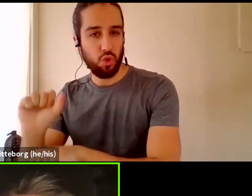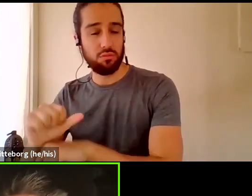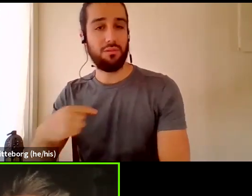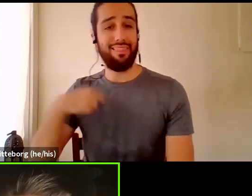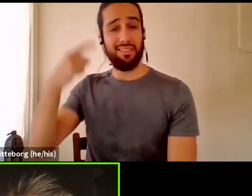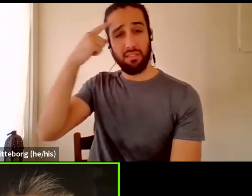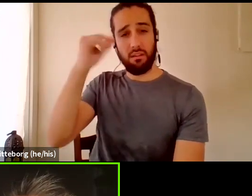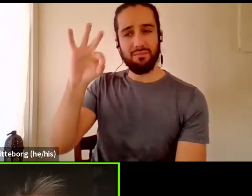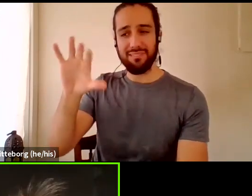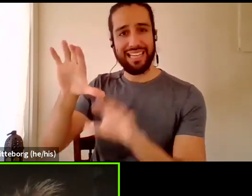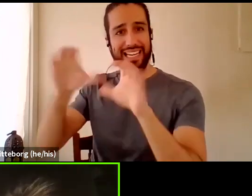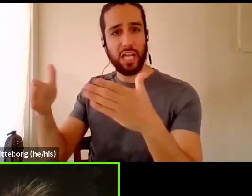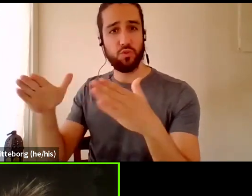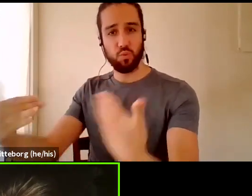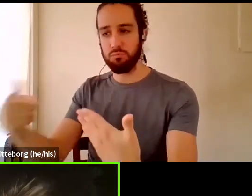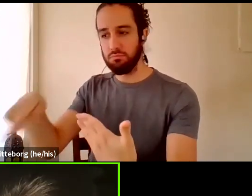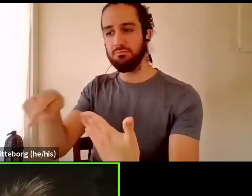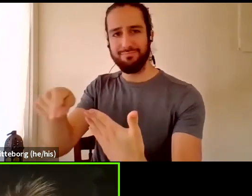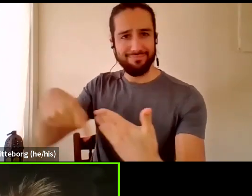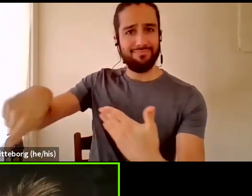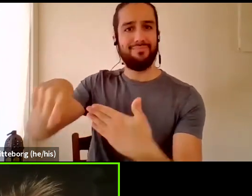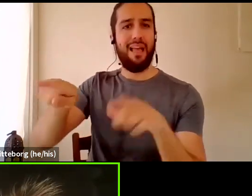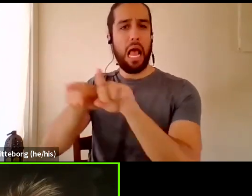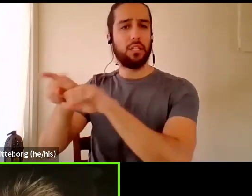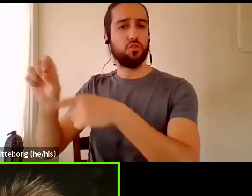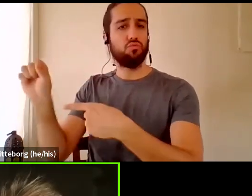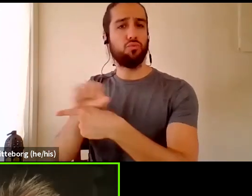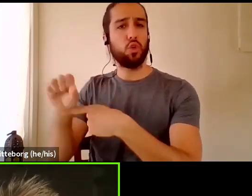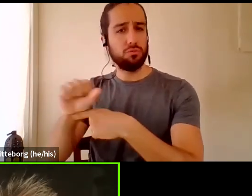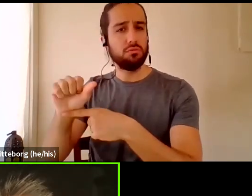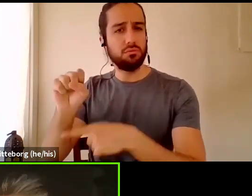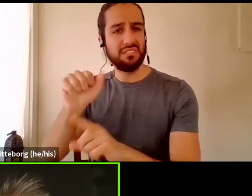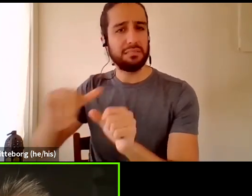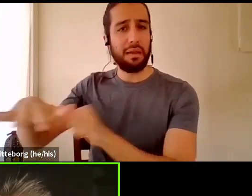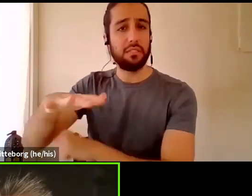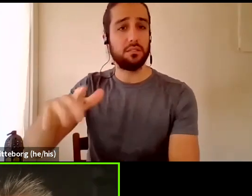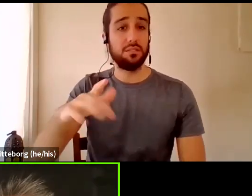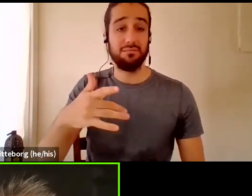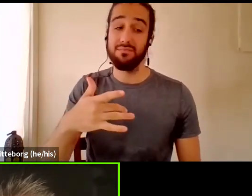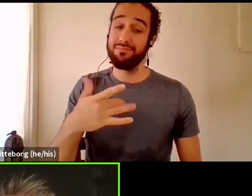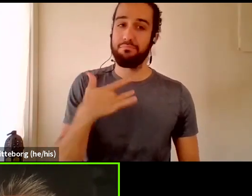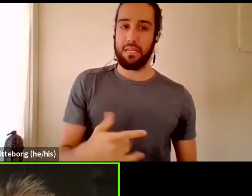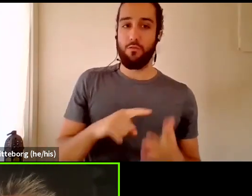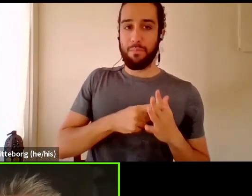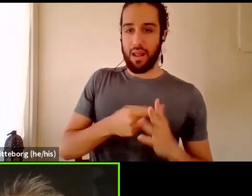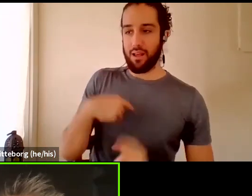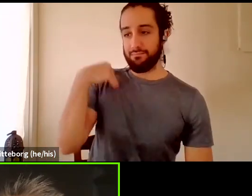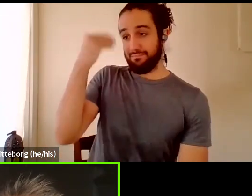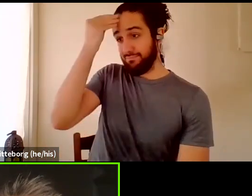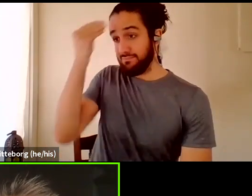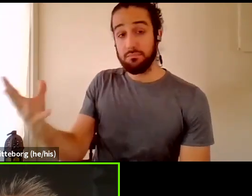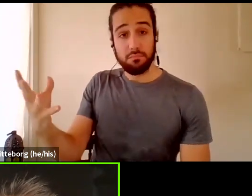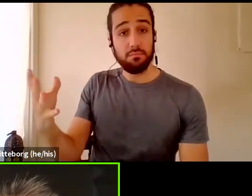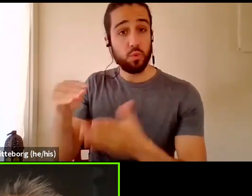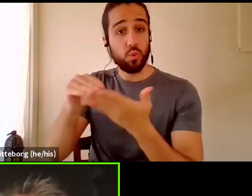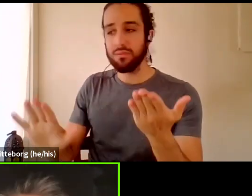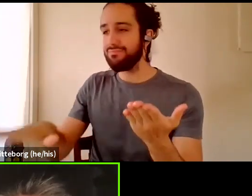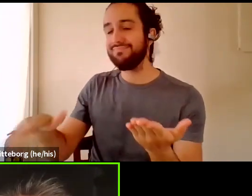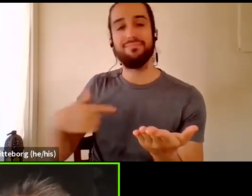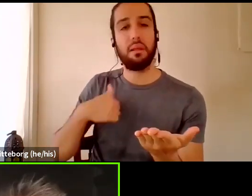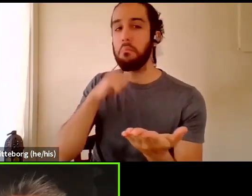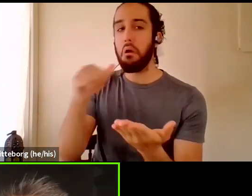I always say to the students at the top, I'm not going to treat you like a student. I'm gonna treat you like a colleague